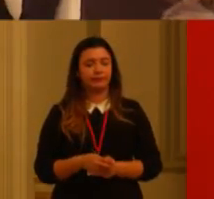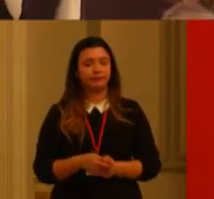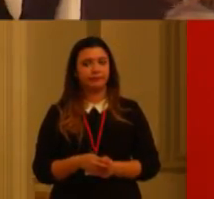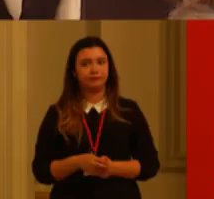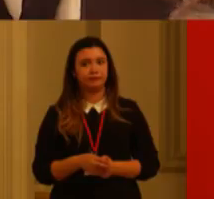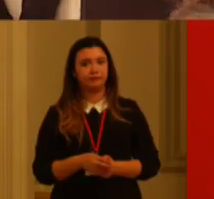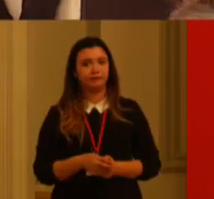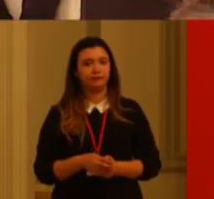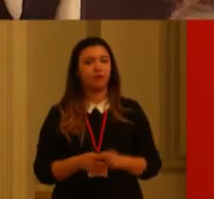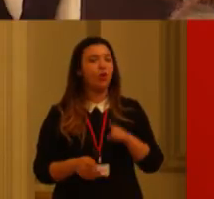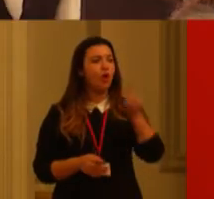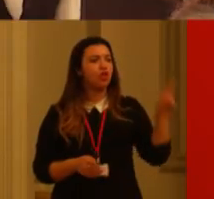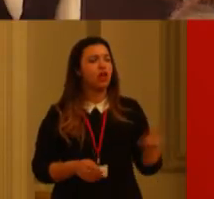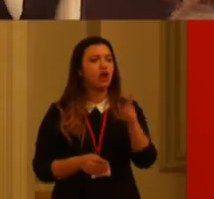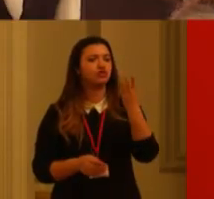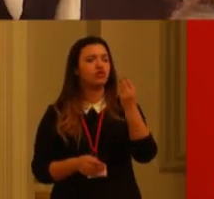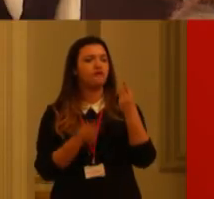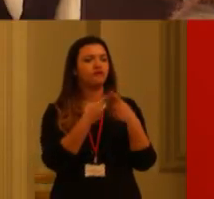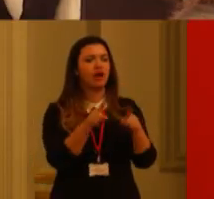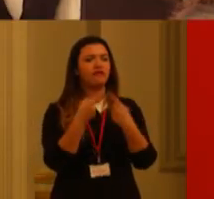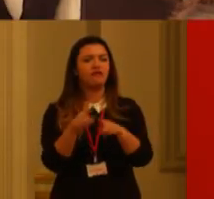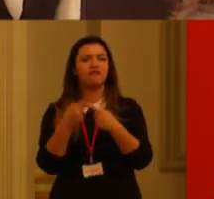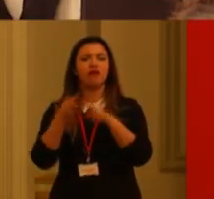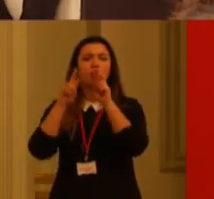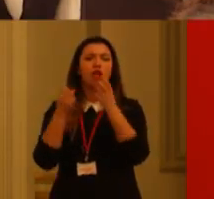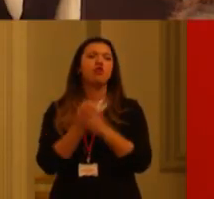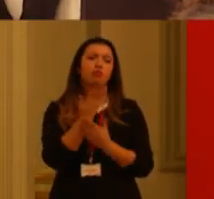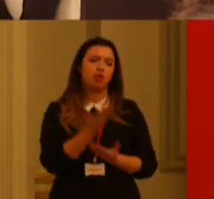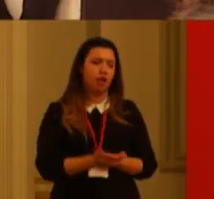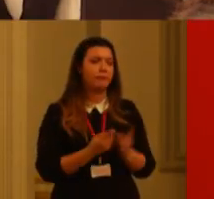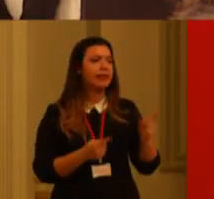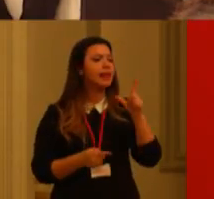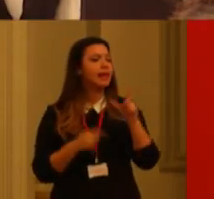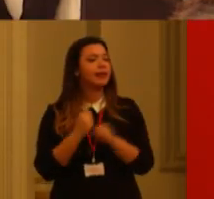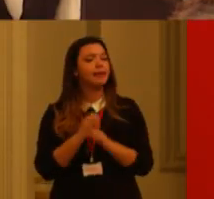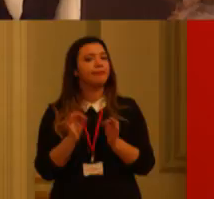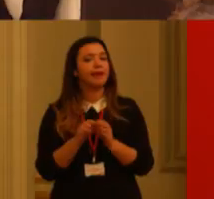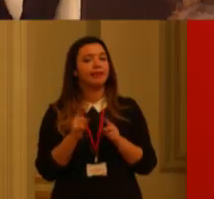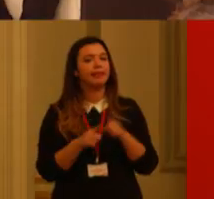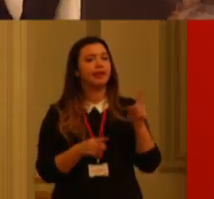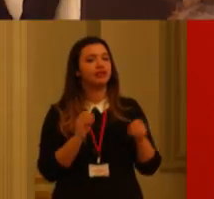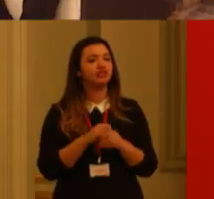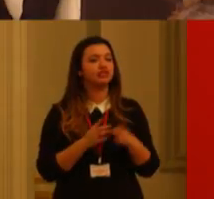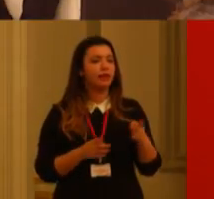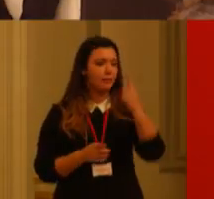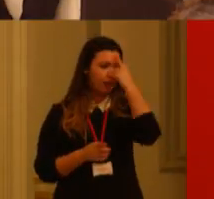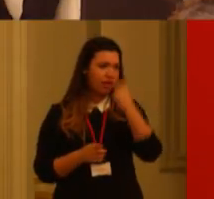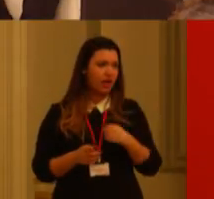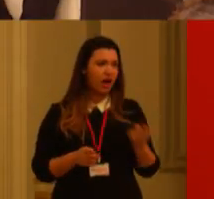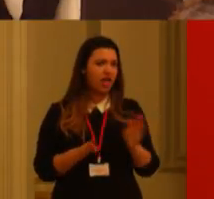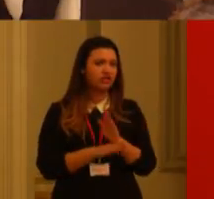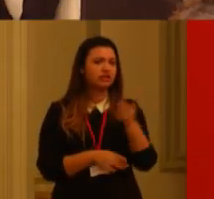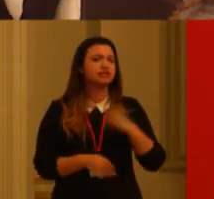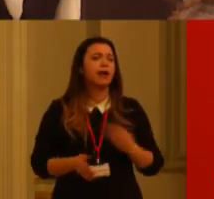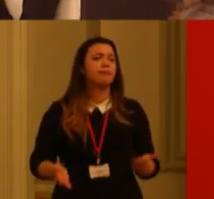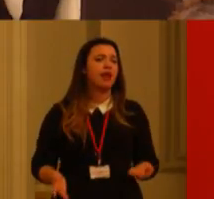they try to detach themselves from their families? Well, they don't establish extremely different mechanisms. I